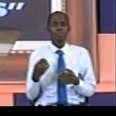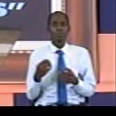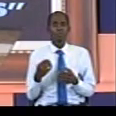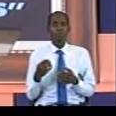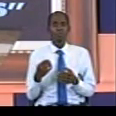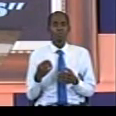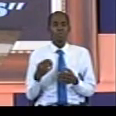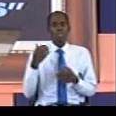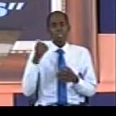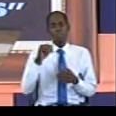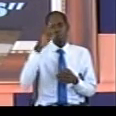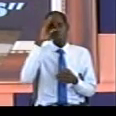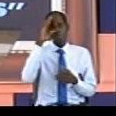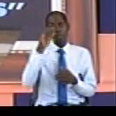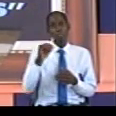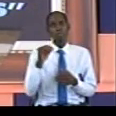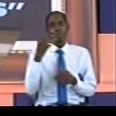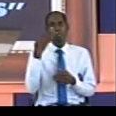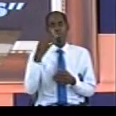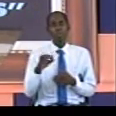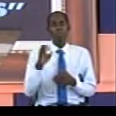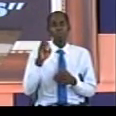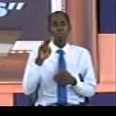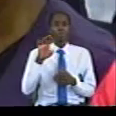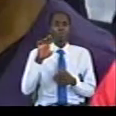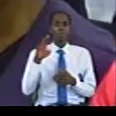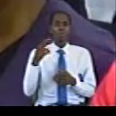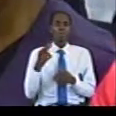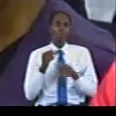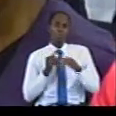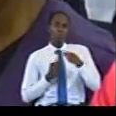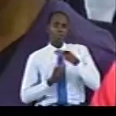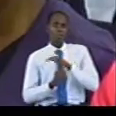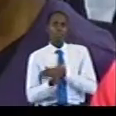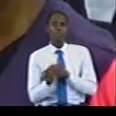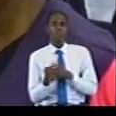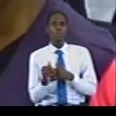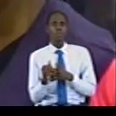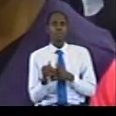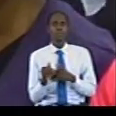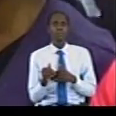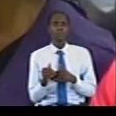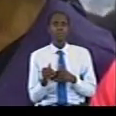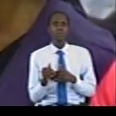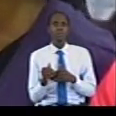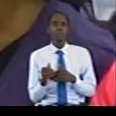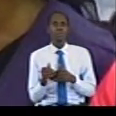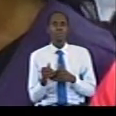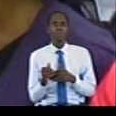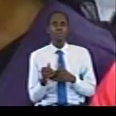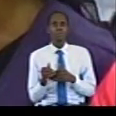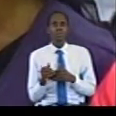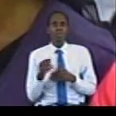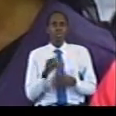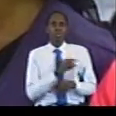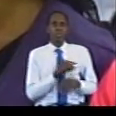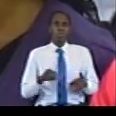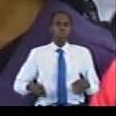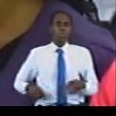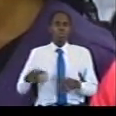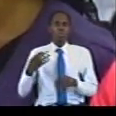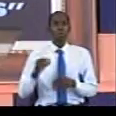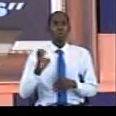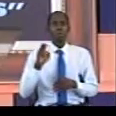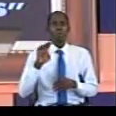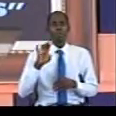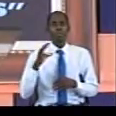great authority under Candace, queen of the Ethiopians, who had the charge of all our treasure, and